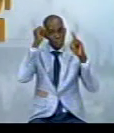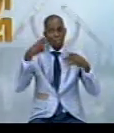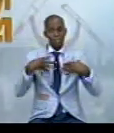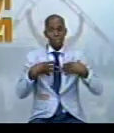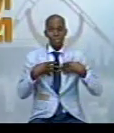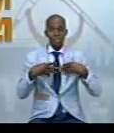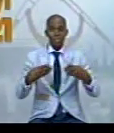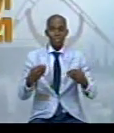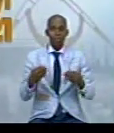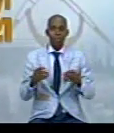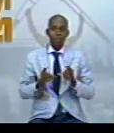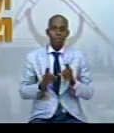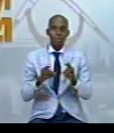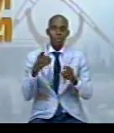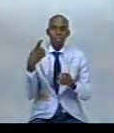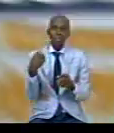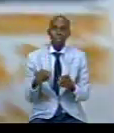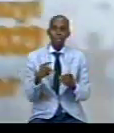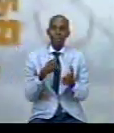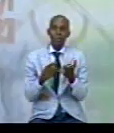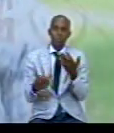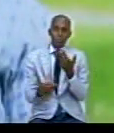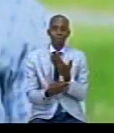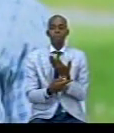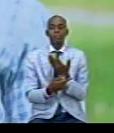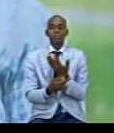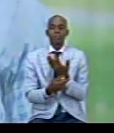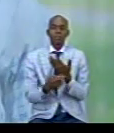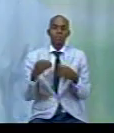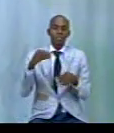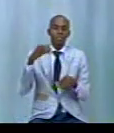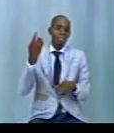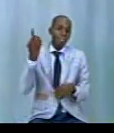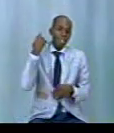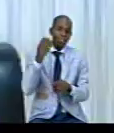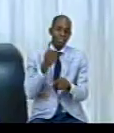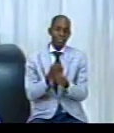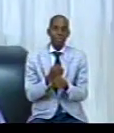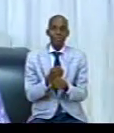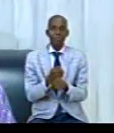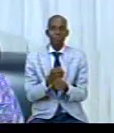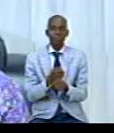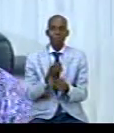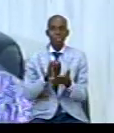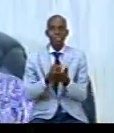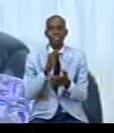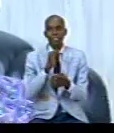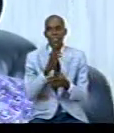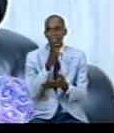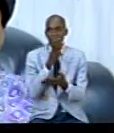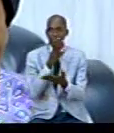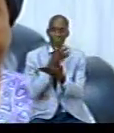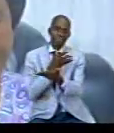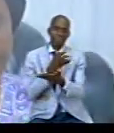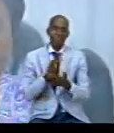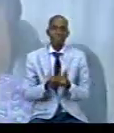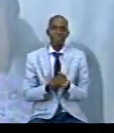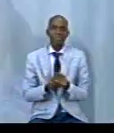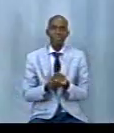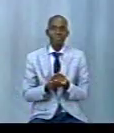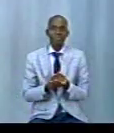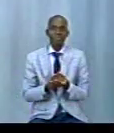Pastor W.F. Komoyi to Calabar. This is my son. What I passed through